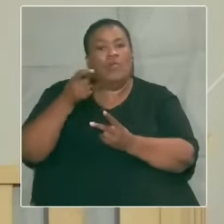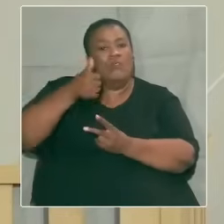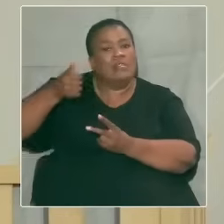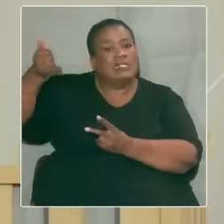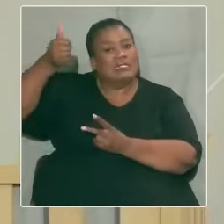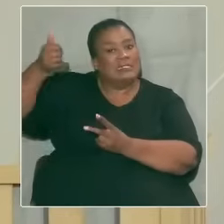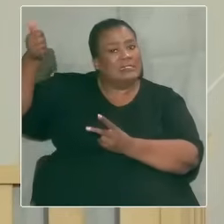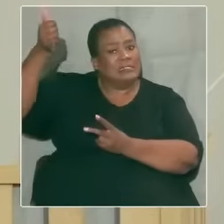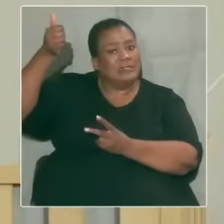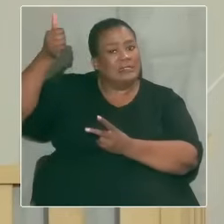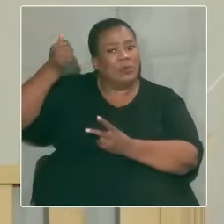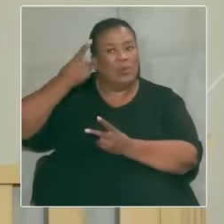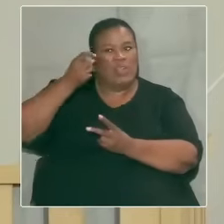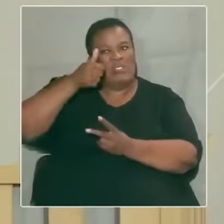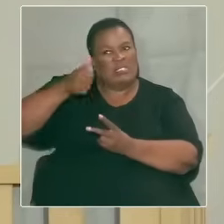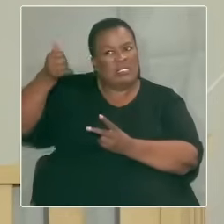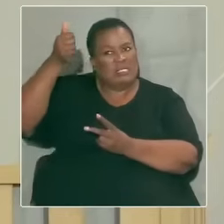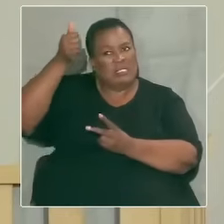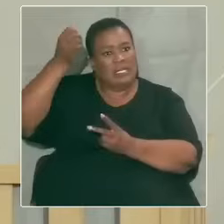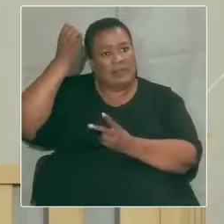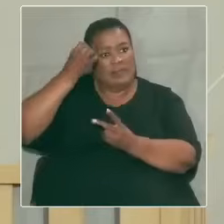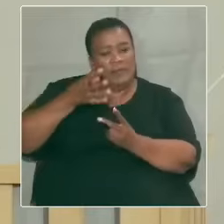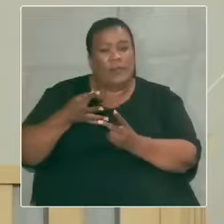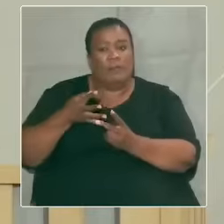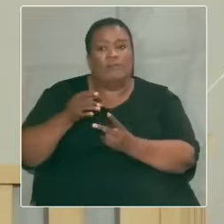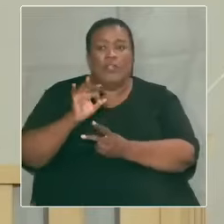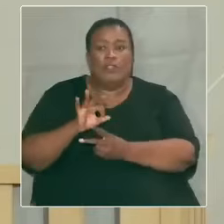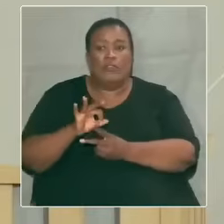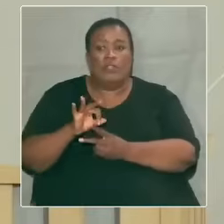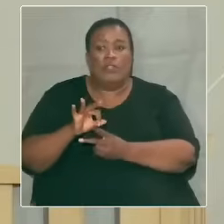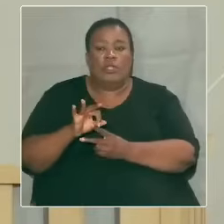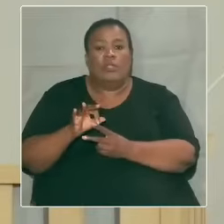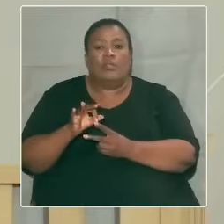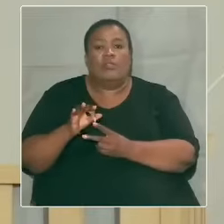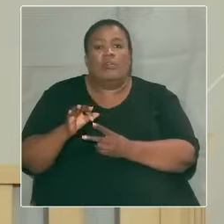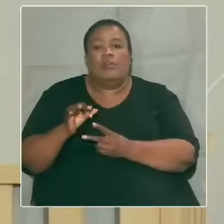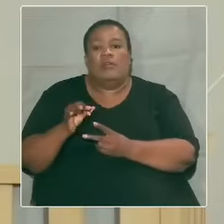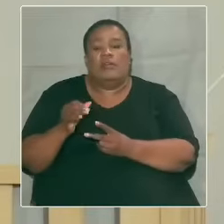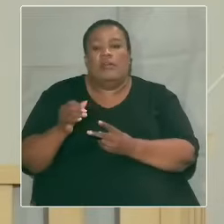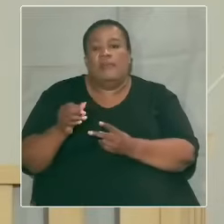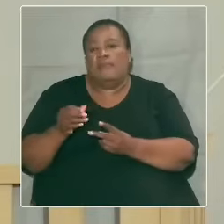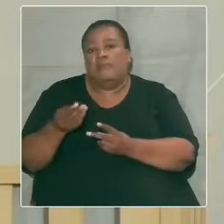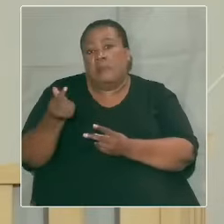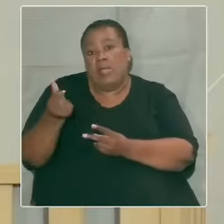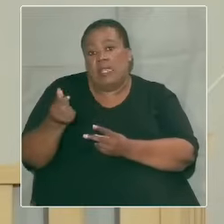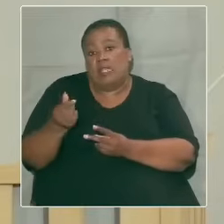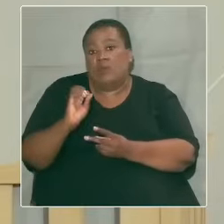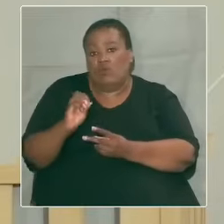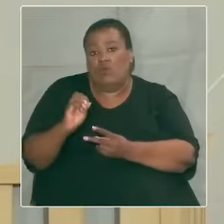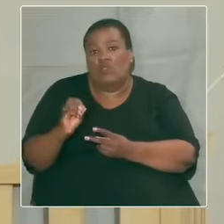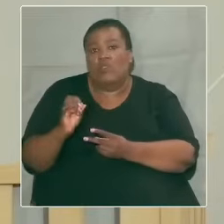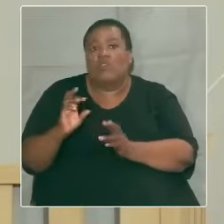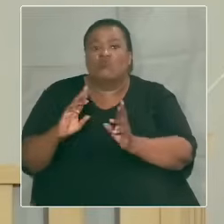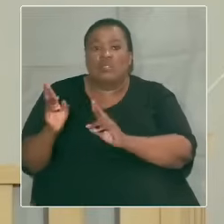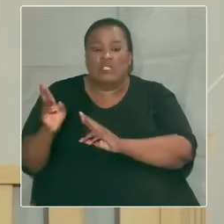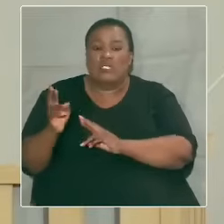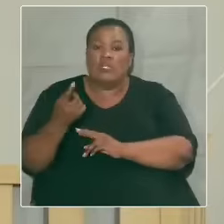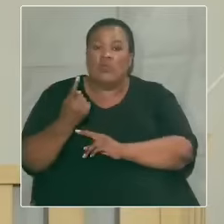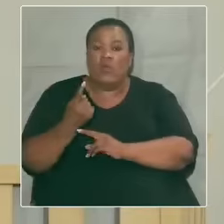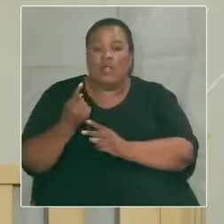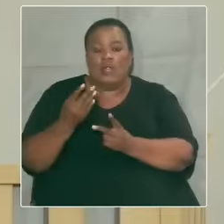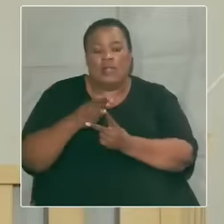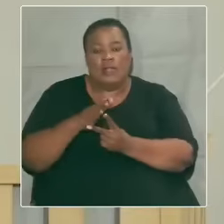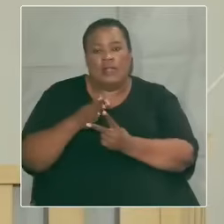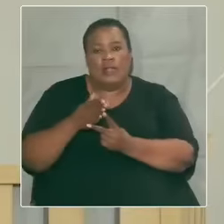that there is 3 envelopes ready, and that one envelope